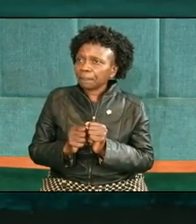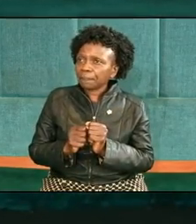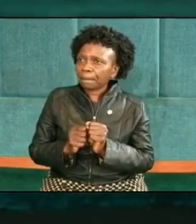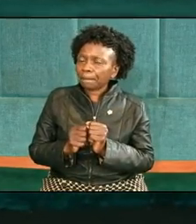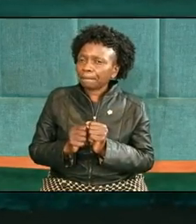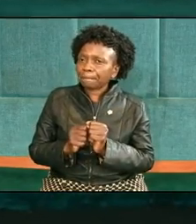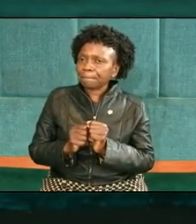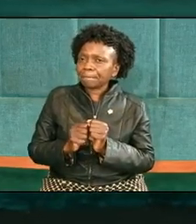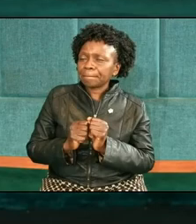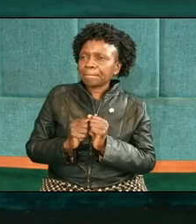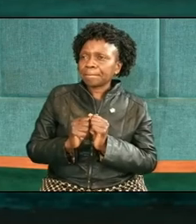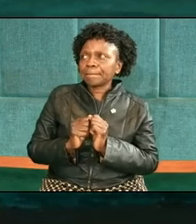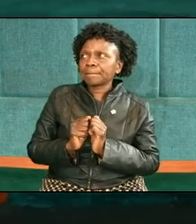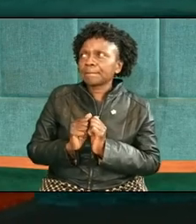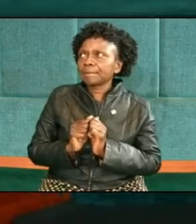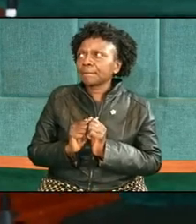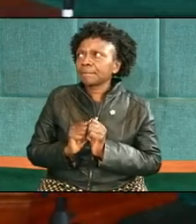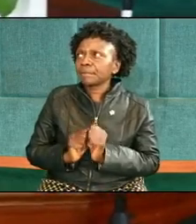story.